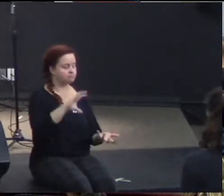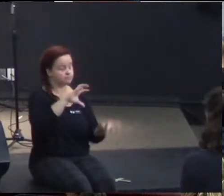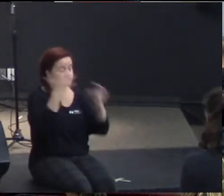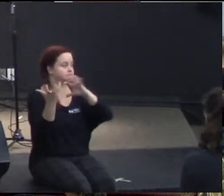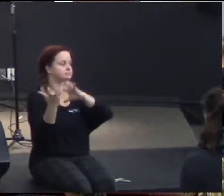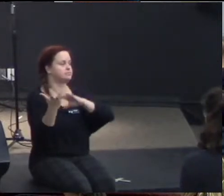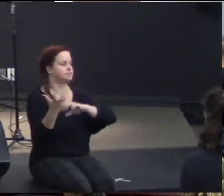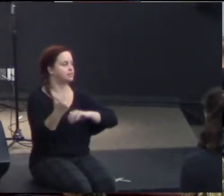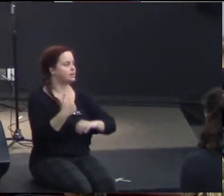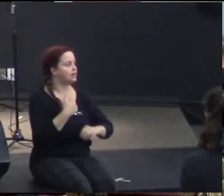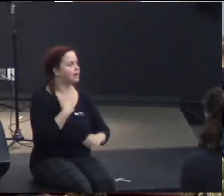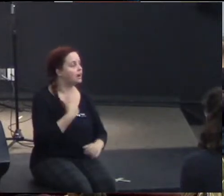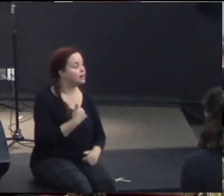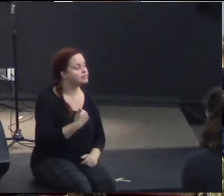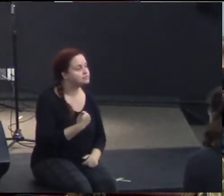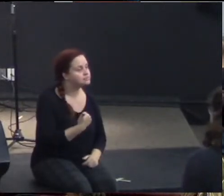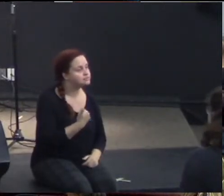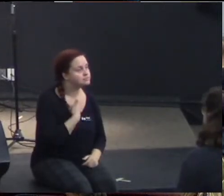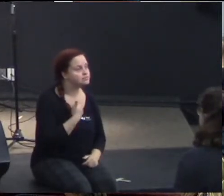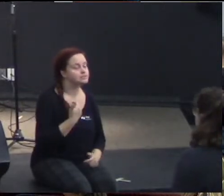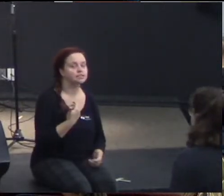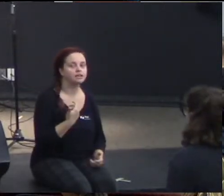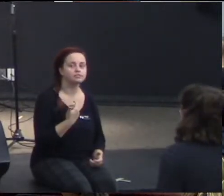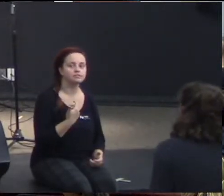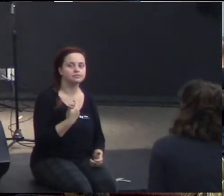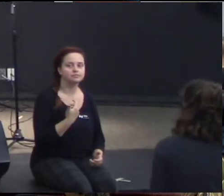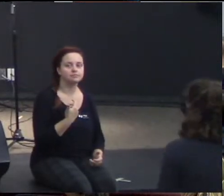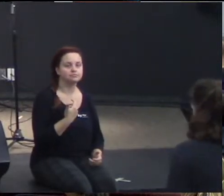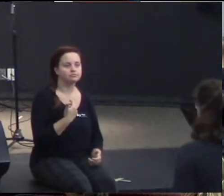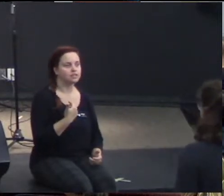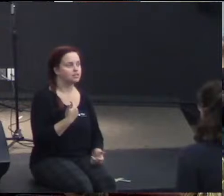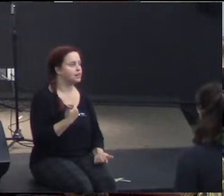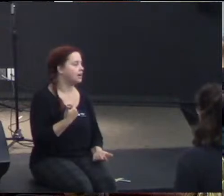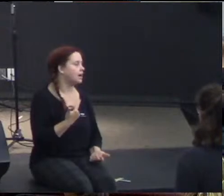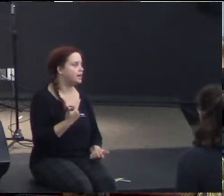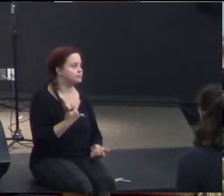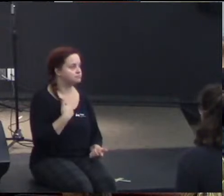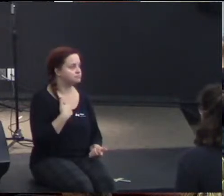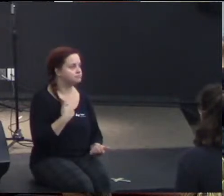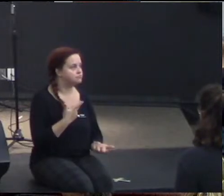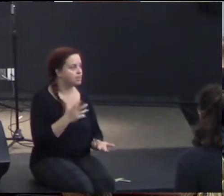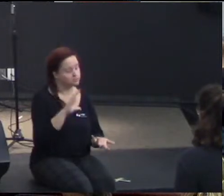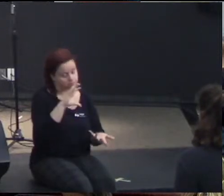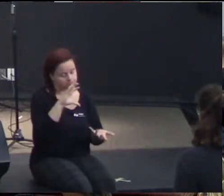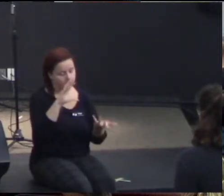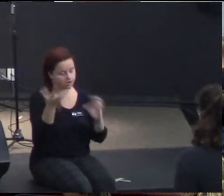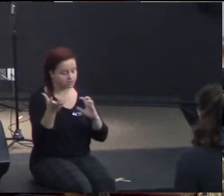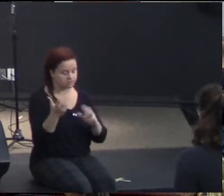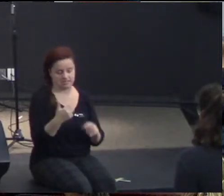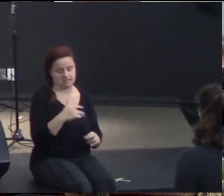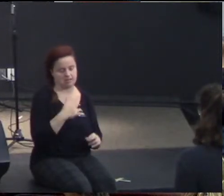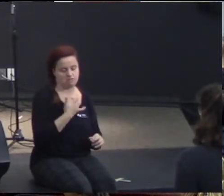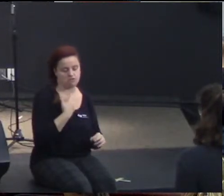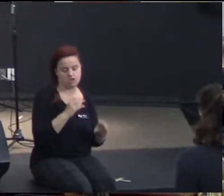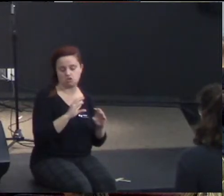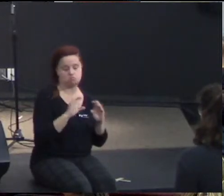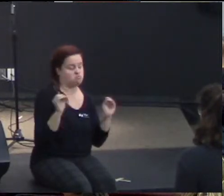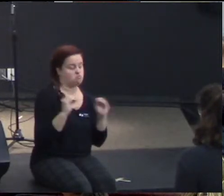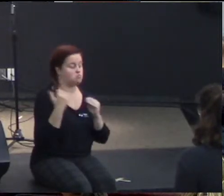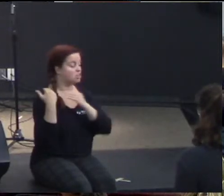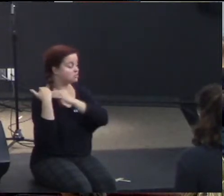I'm self-entertained to the point where I feel no responsibility to clean up this mess that I made.